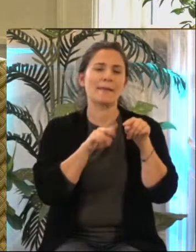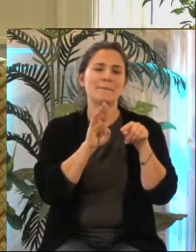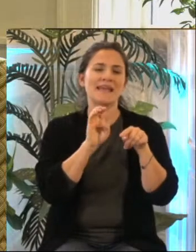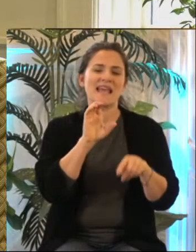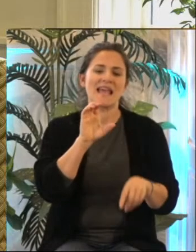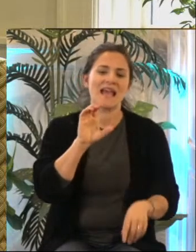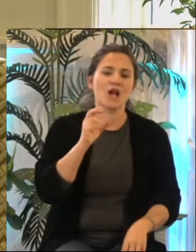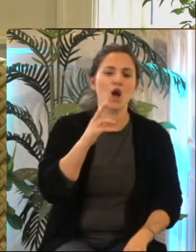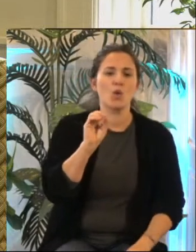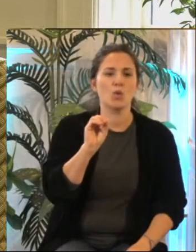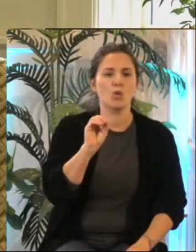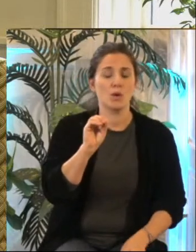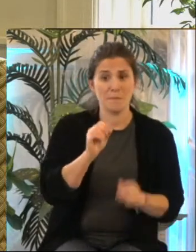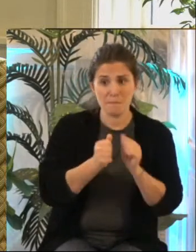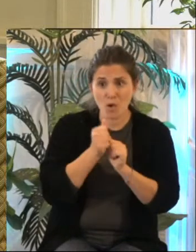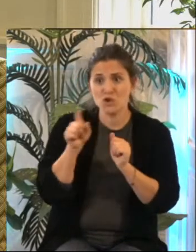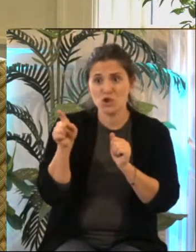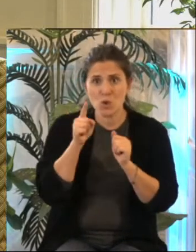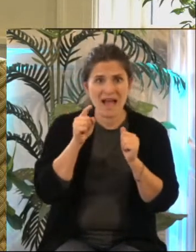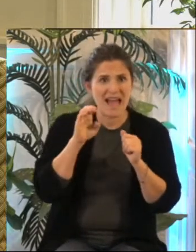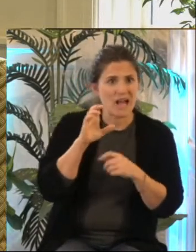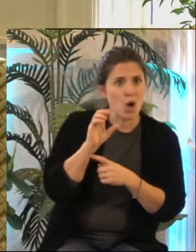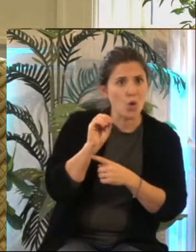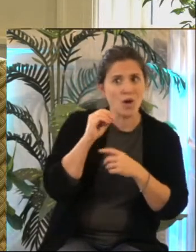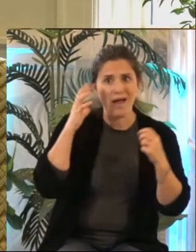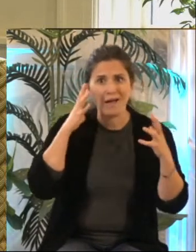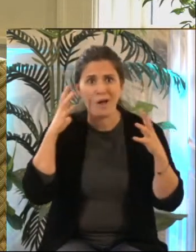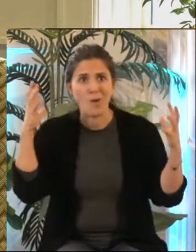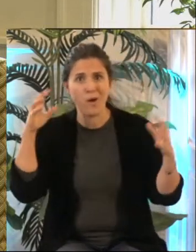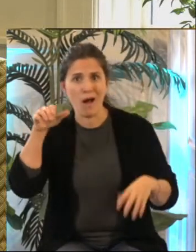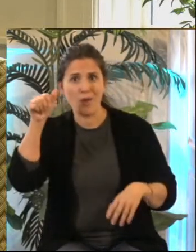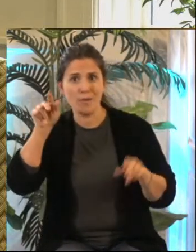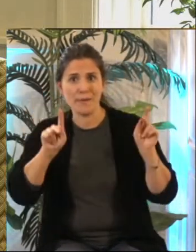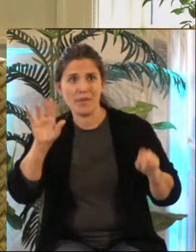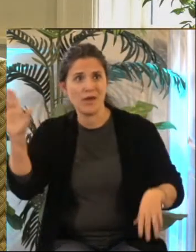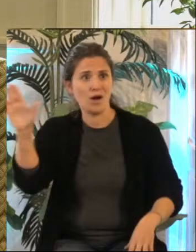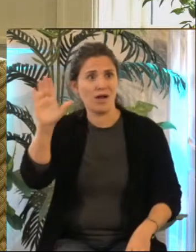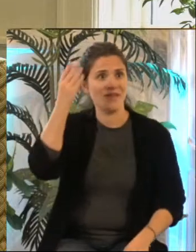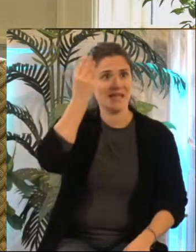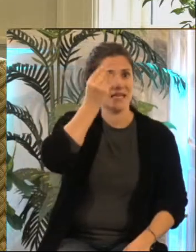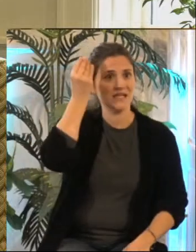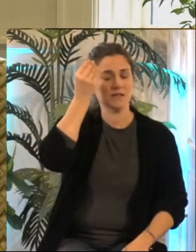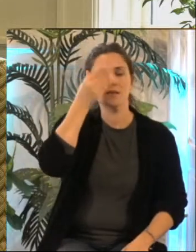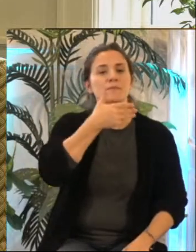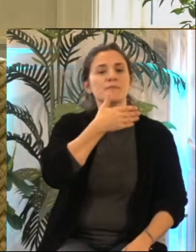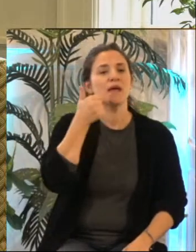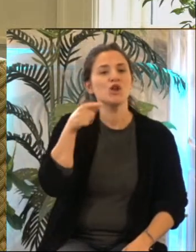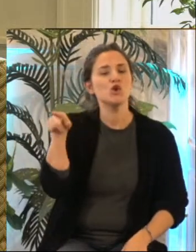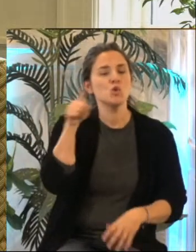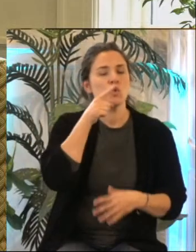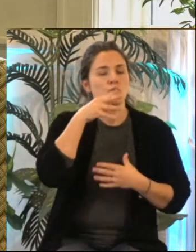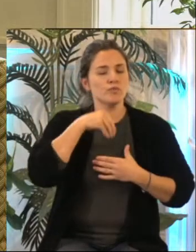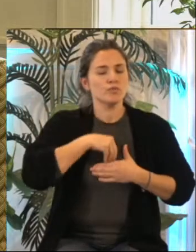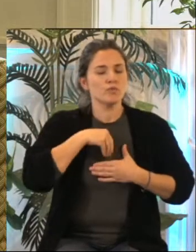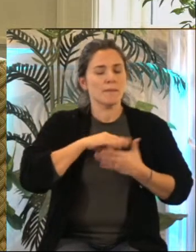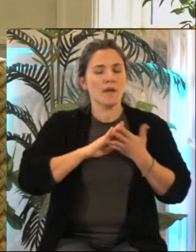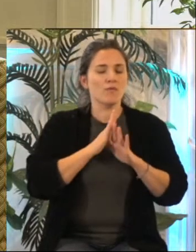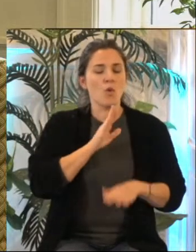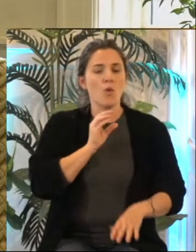people echoing other people's ideas, echoing other people's thinking. We need to be a voice. We need